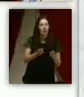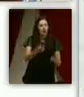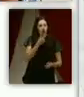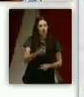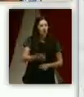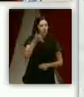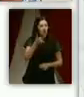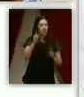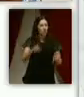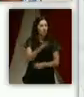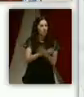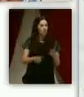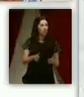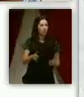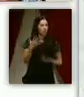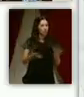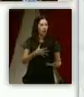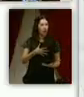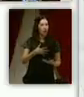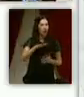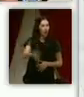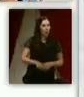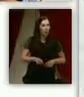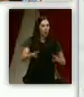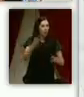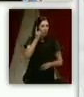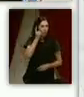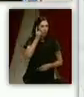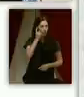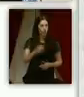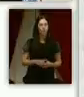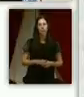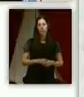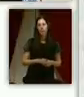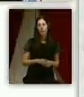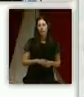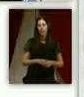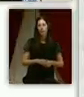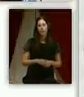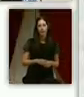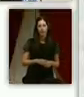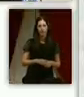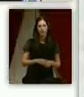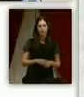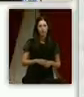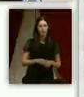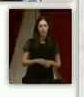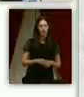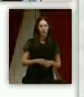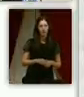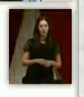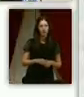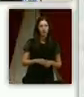if the icons and the symbols are the same, it'd be easier and people would be more than happy to change and buy